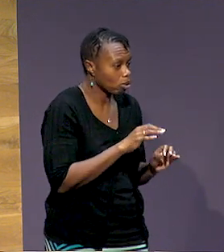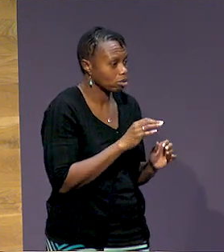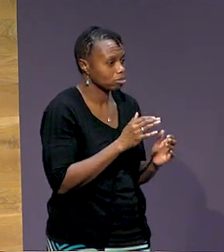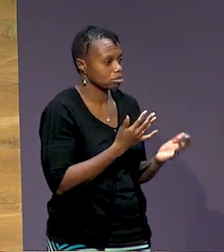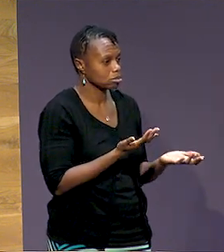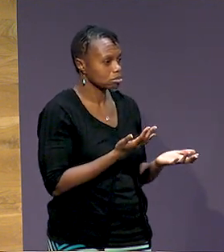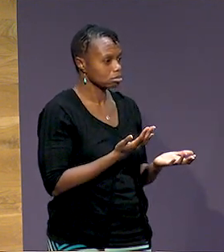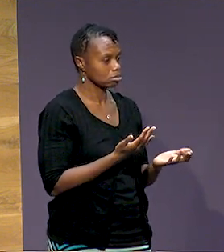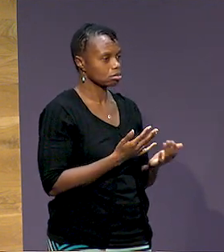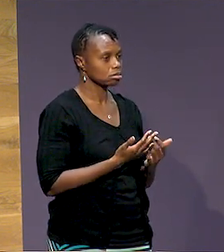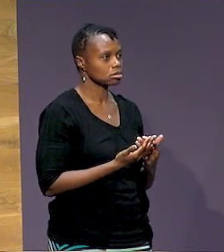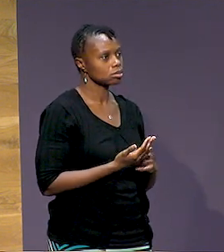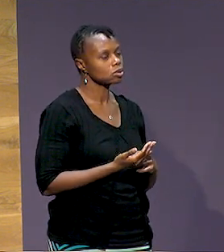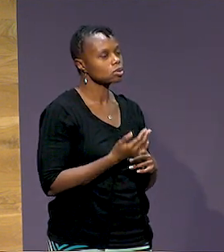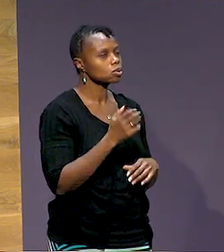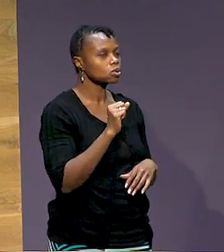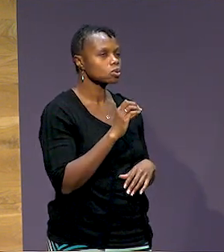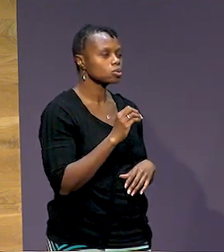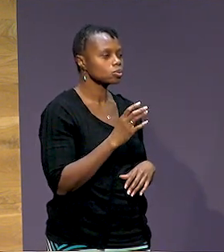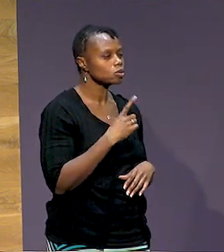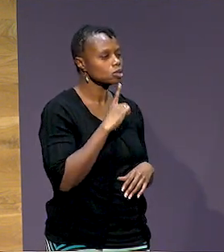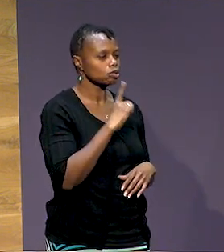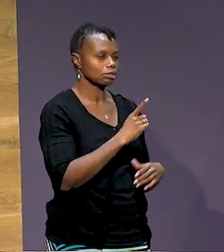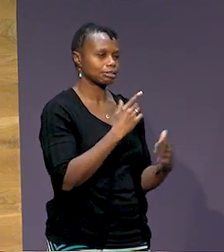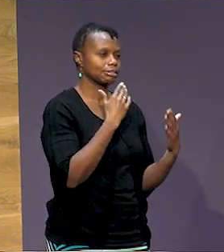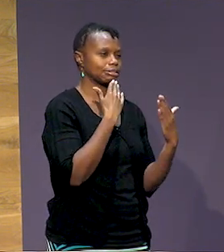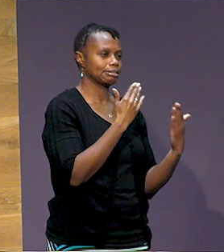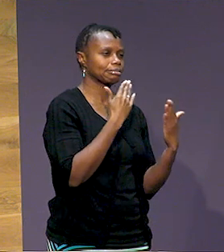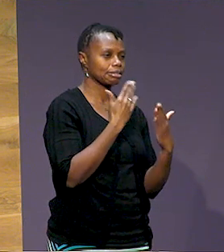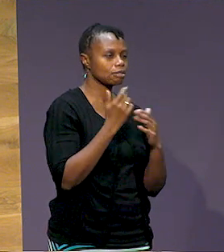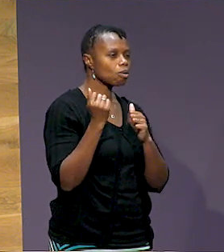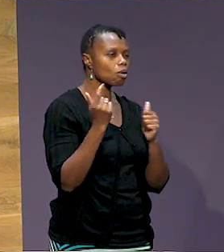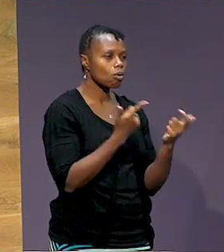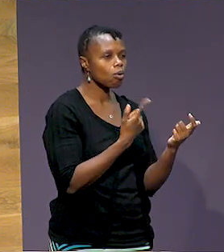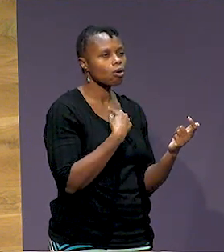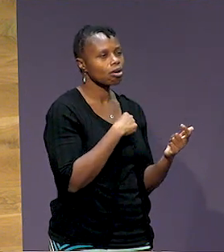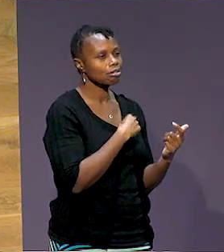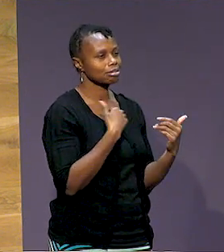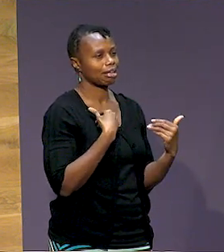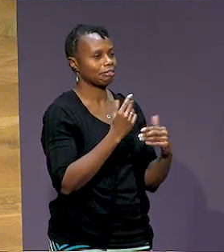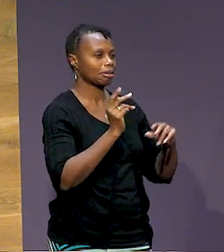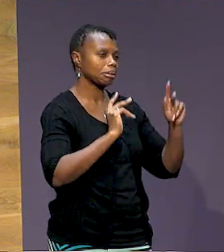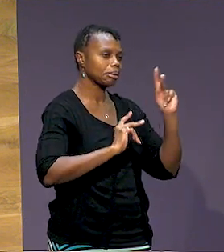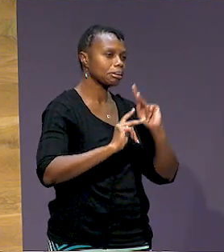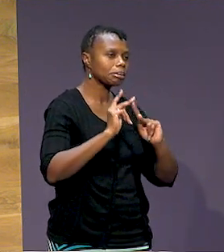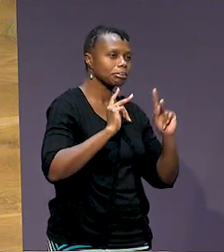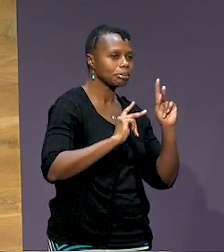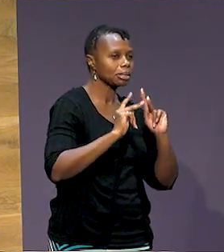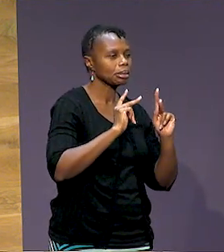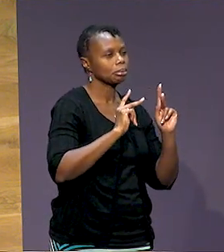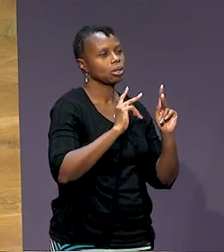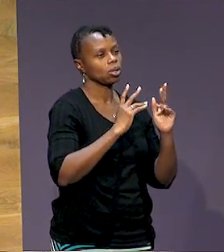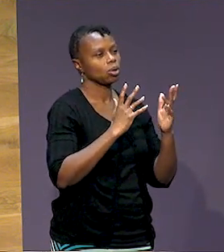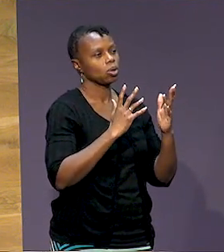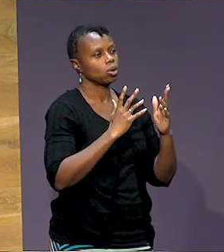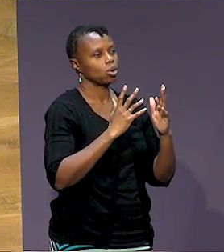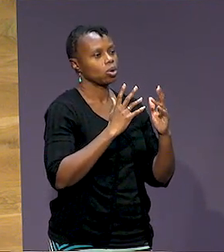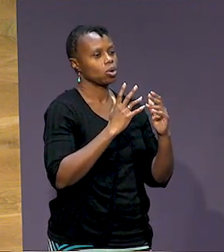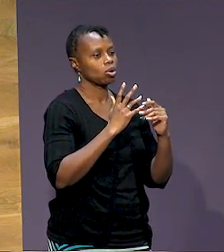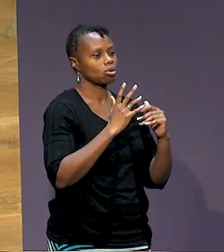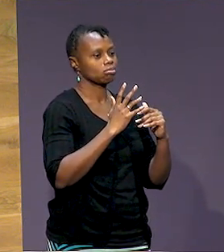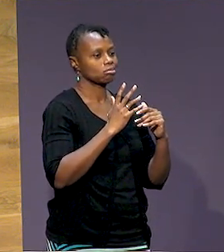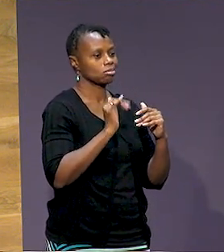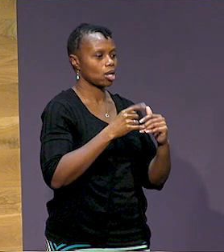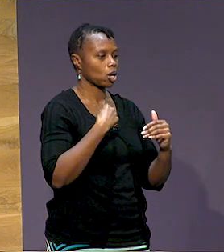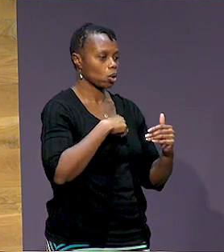And I think that I'm very thankful that all of us have people within our circles that are